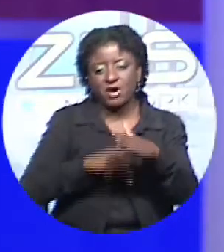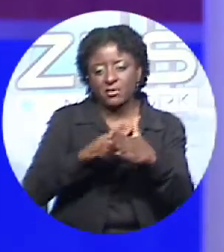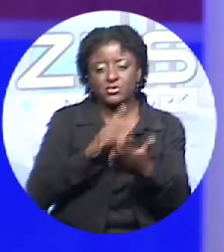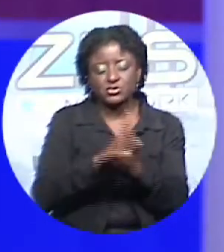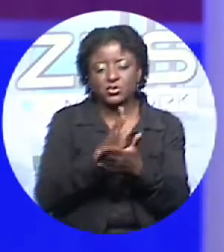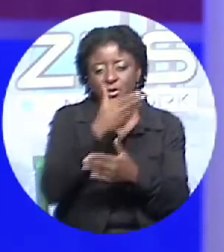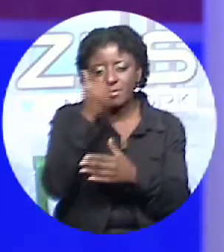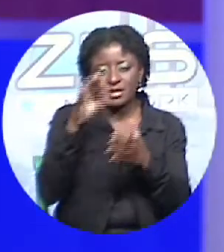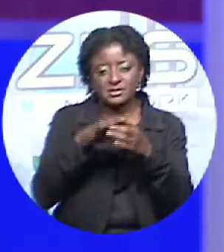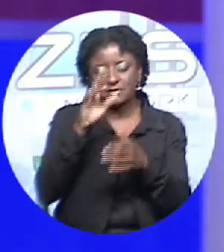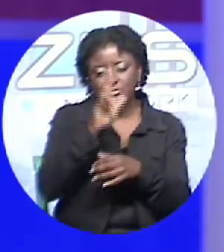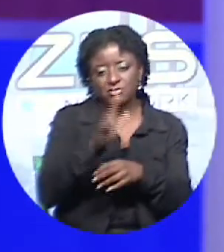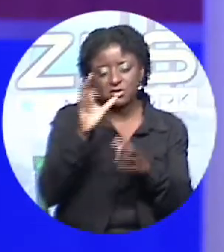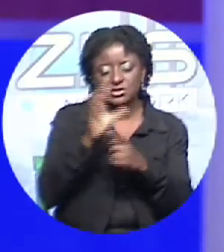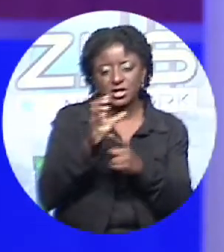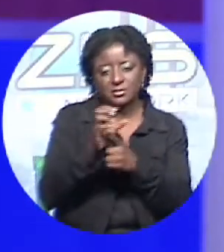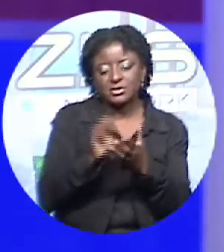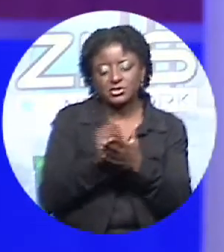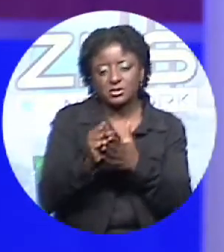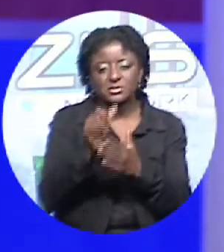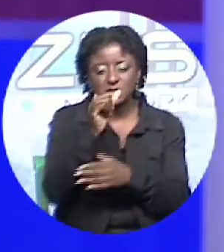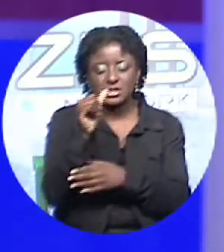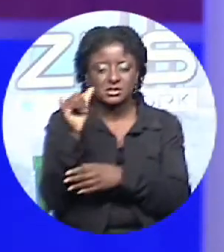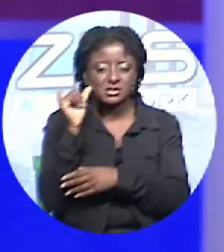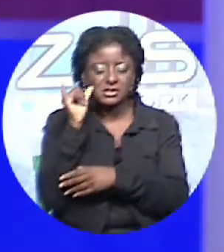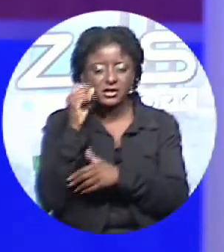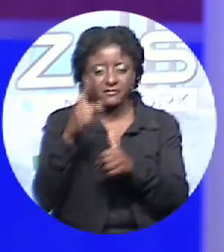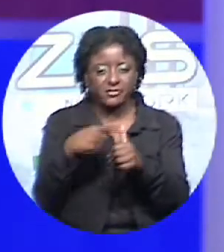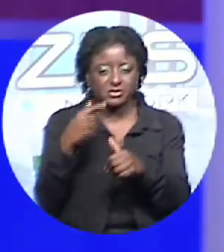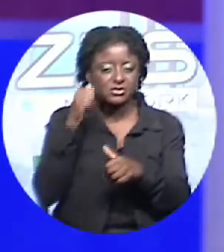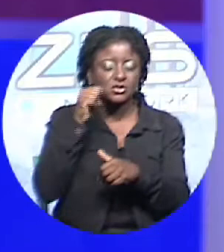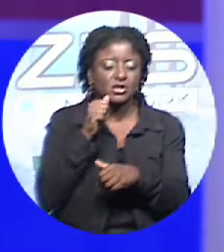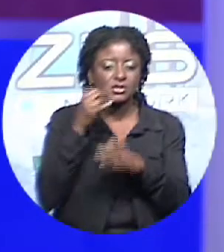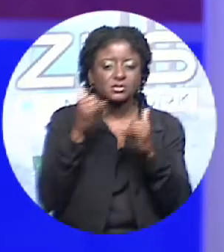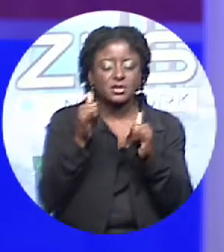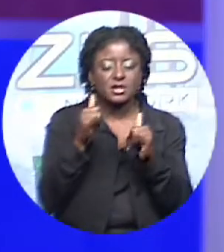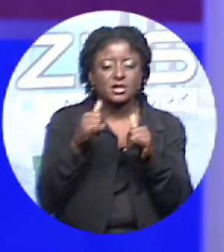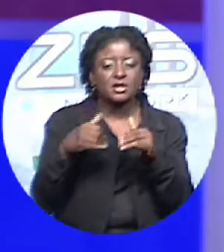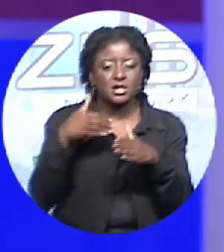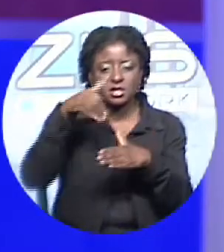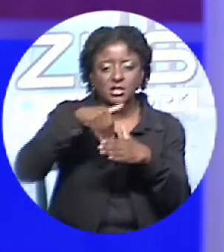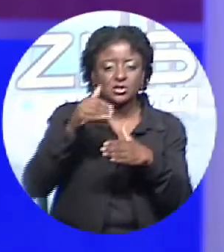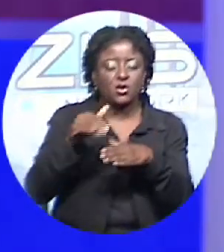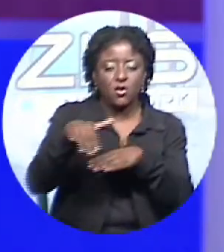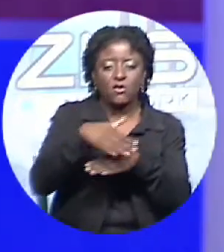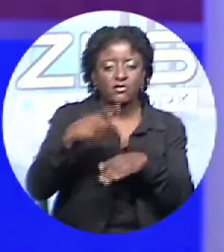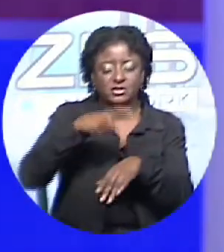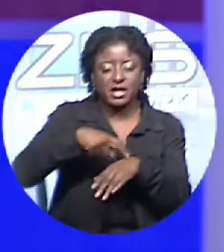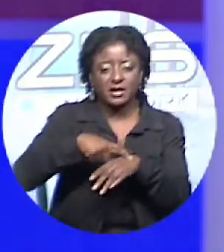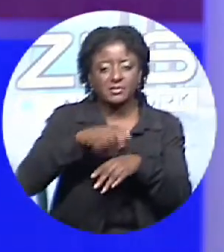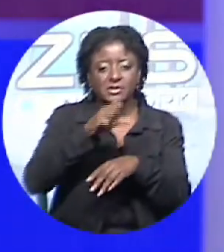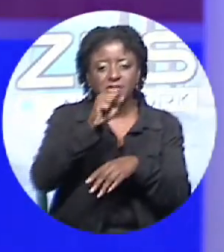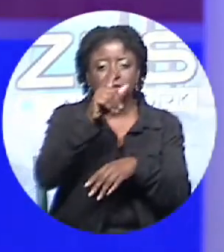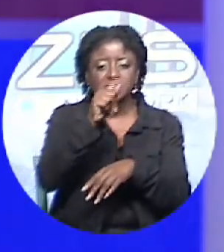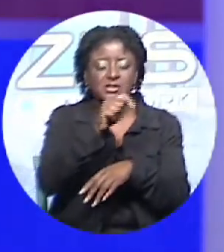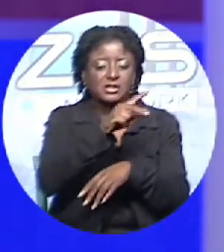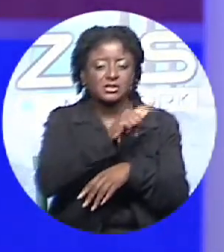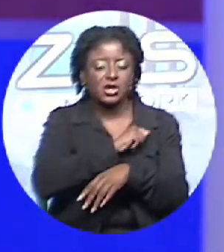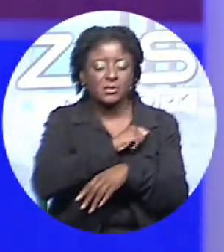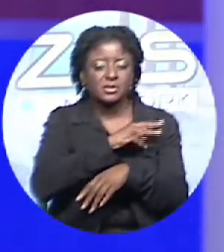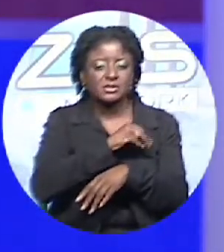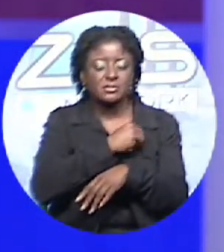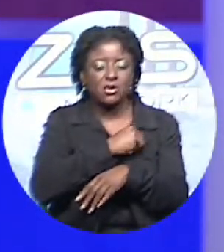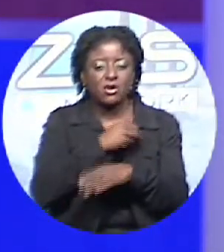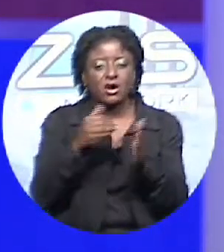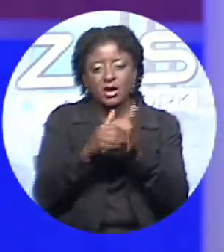to the floor yesterday at Loyola Hall. Up first in girls' play, it took overtime, but the St. Thomas More Sparks held off the St. Cecilia